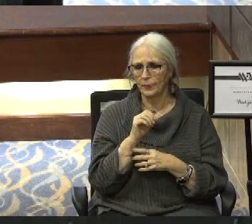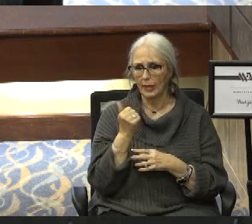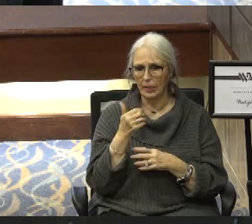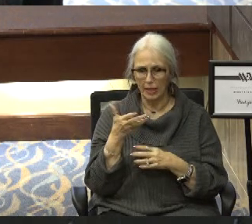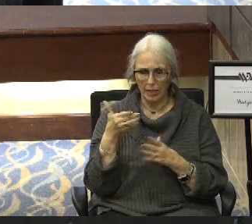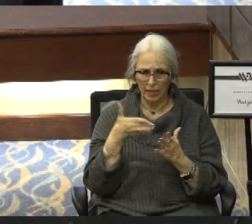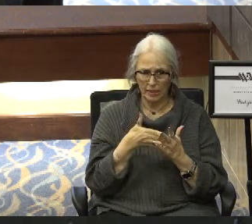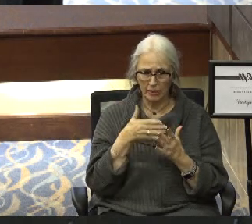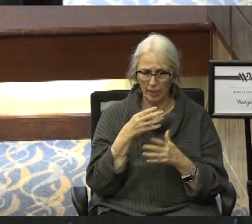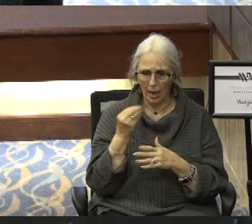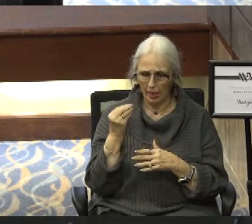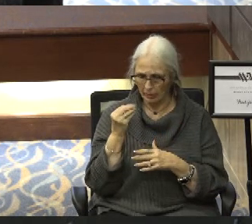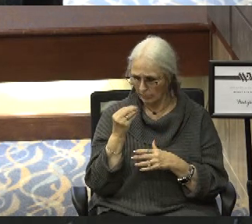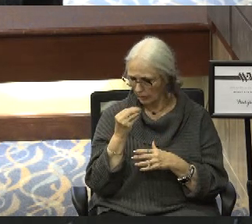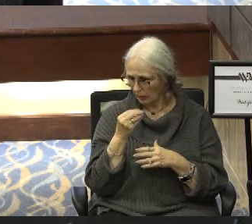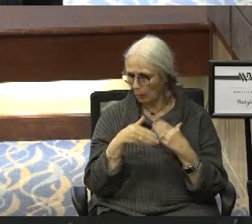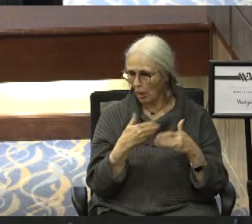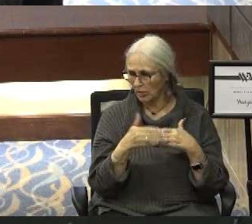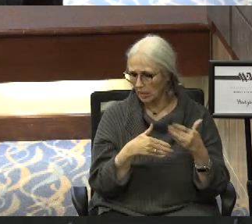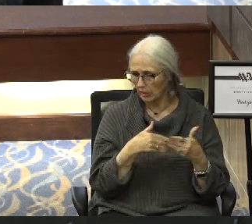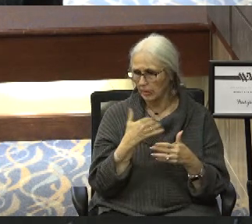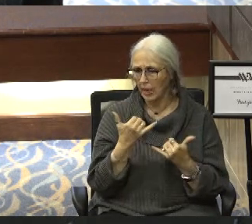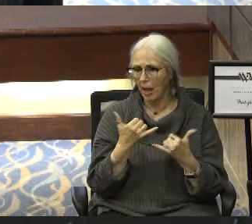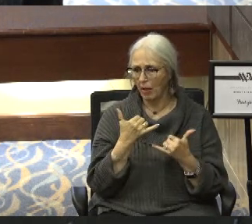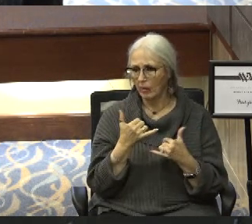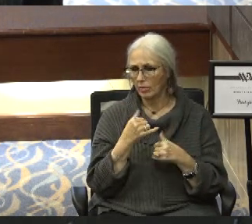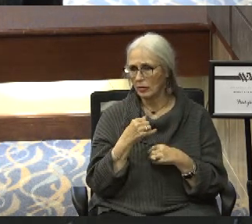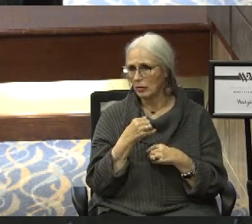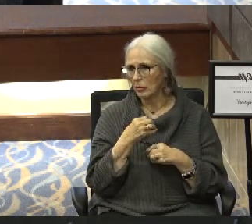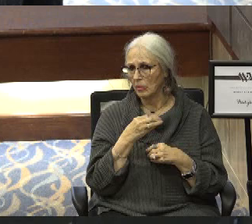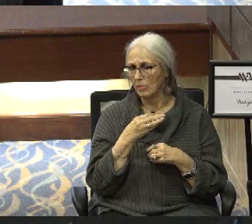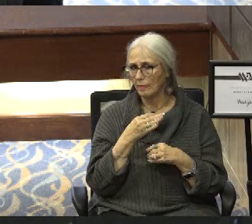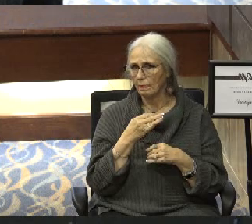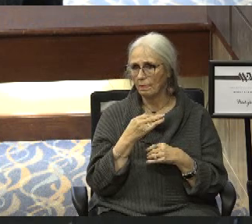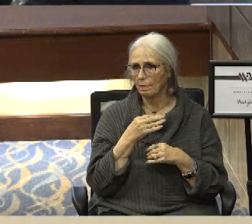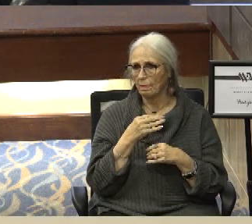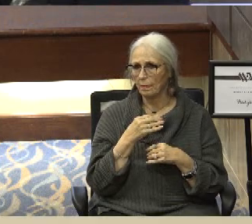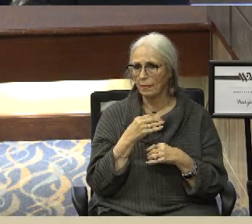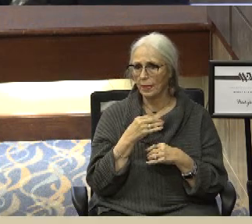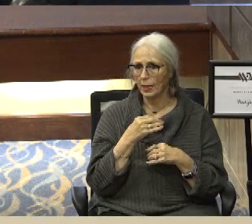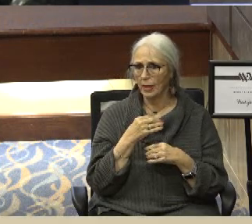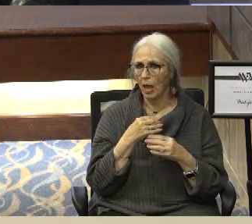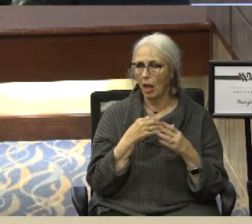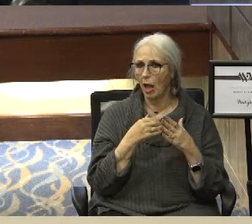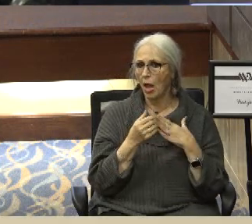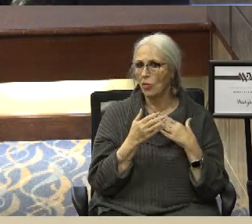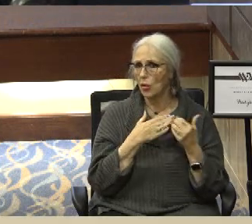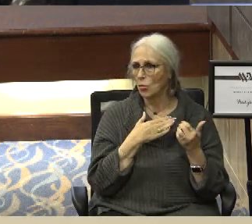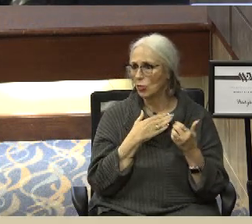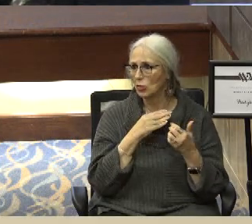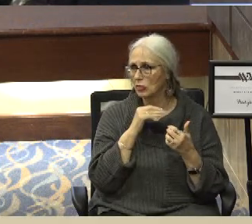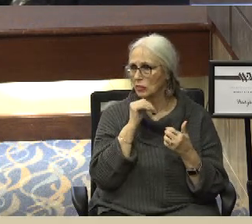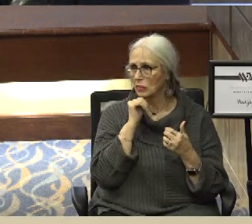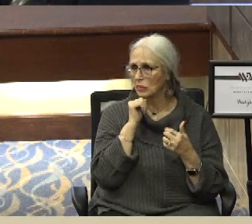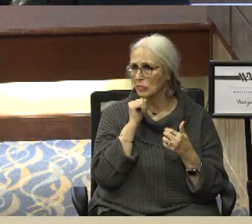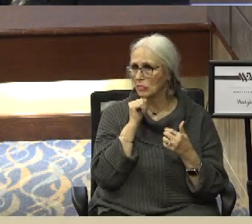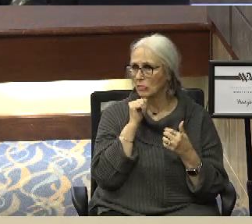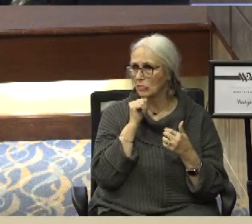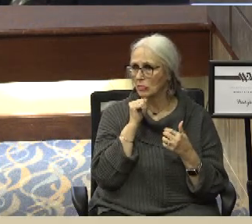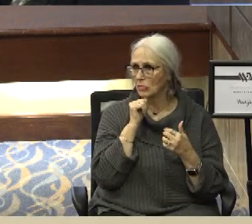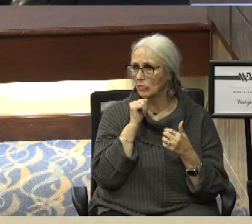include in that April-long process. We might have to post an agenda at the Wade Bowen Festival because although it's sometimes hot, it's probably going to be a good show.